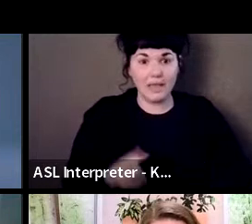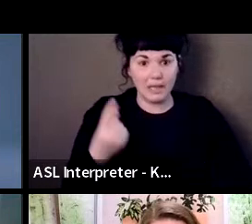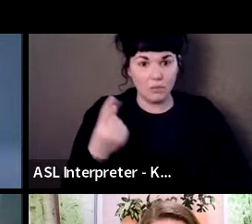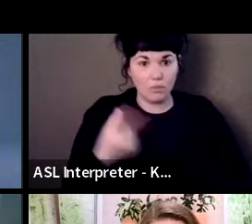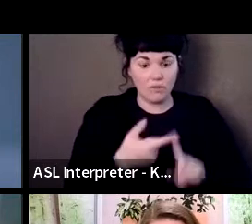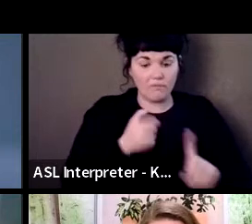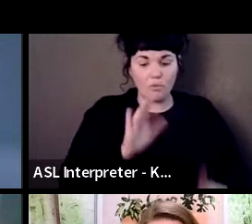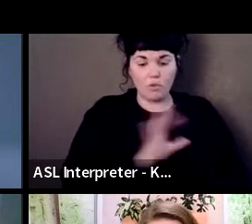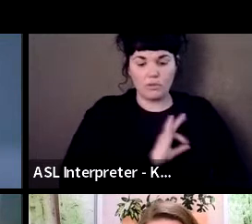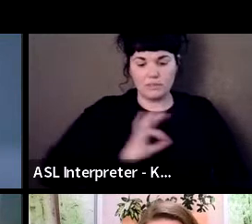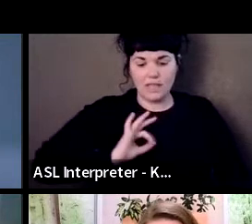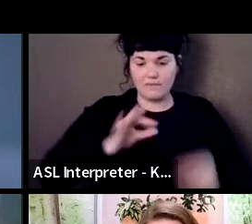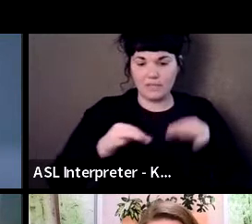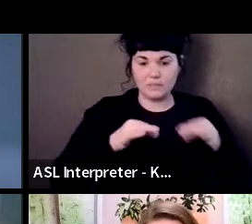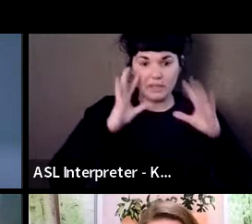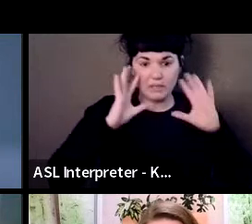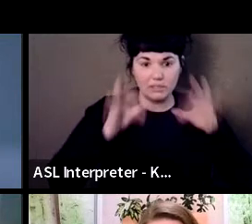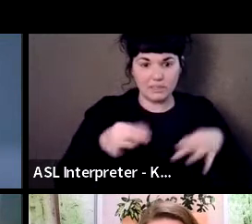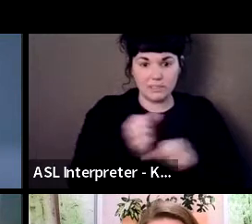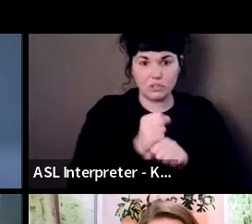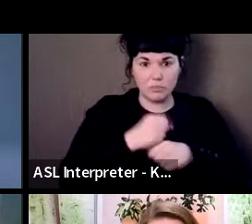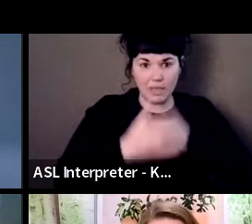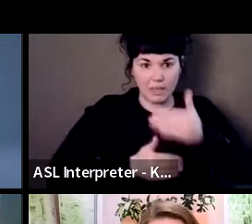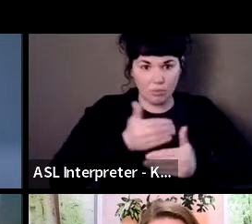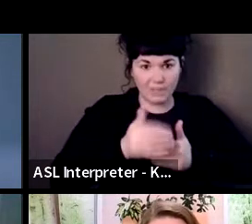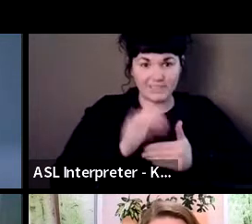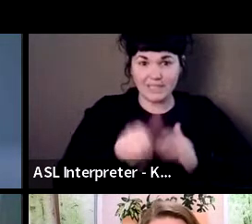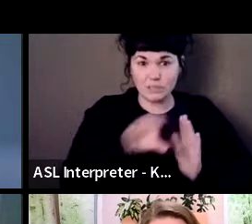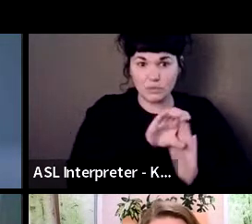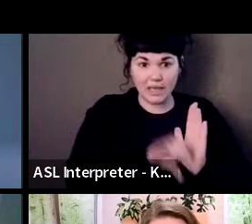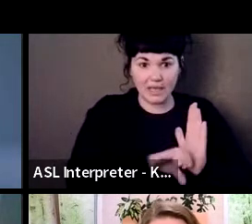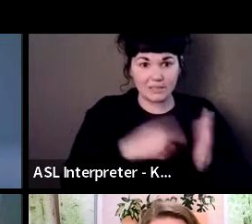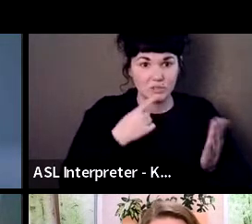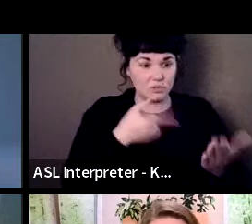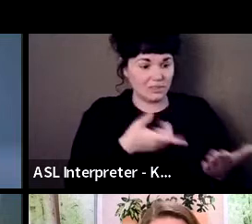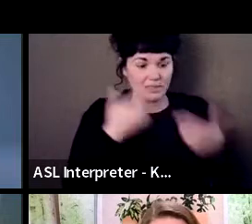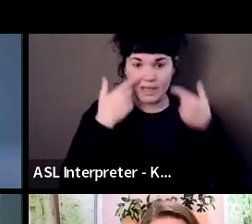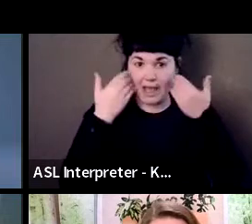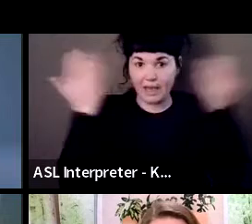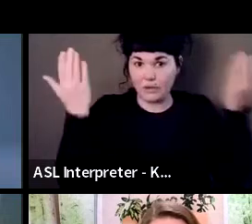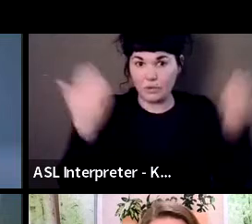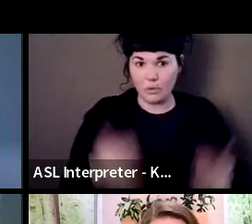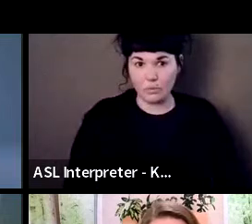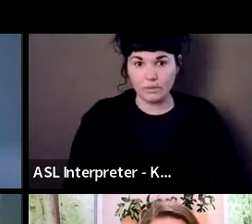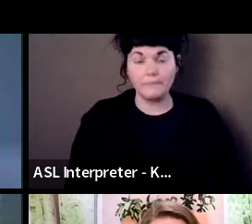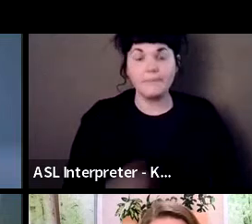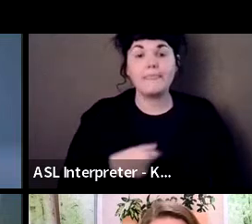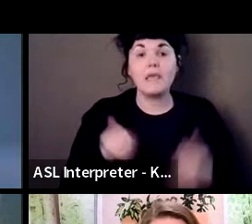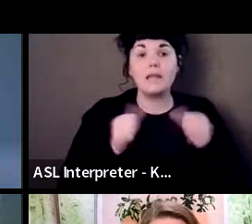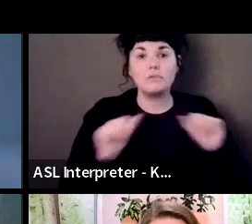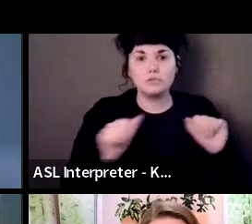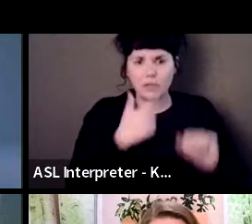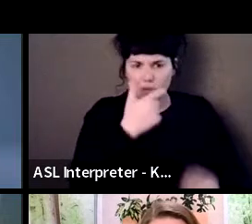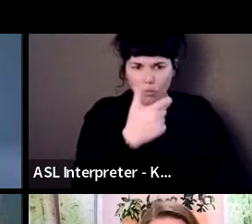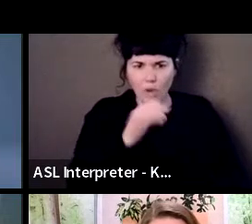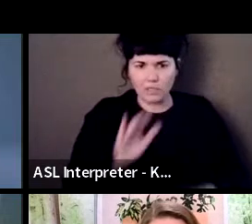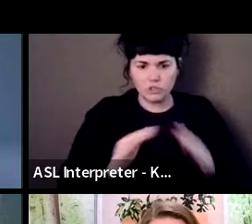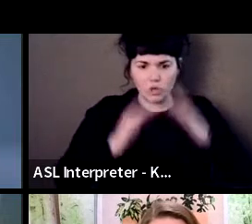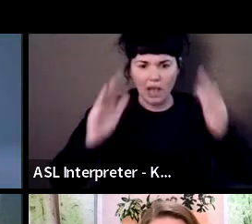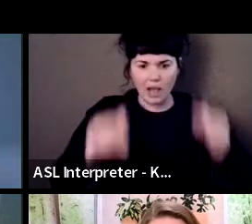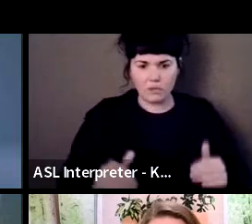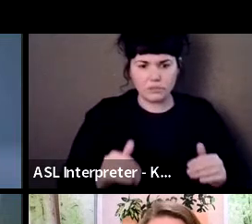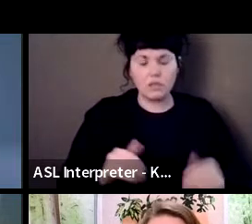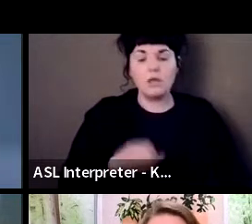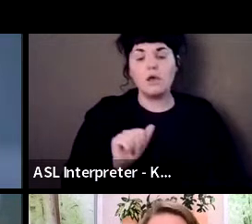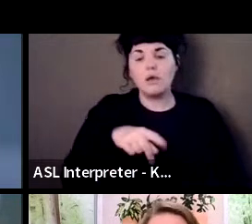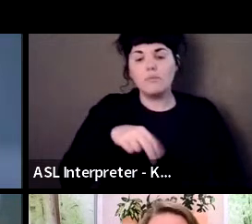explain your decision-making process? That's what the Constitution says. I don't know. And I was trying to watch your House Appropriations Subcommittee thing